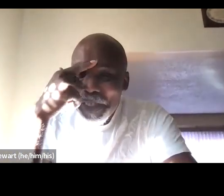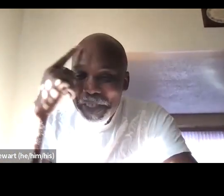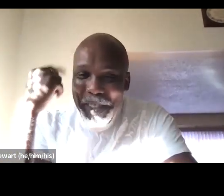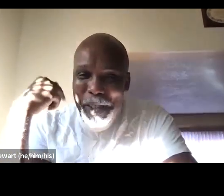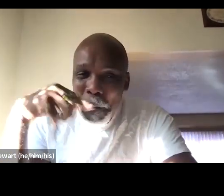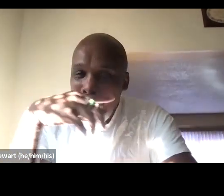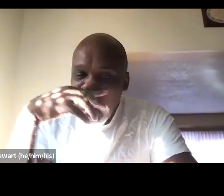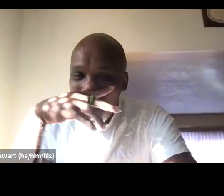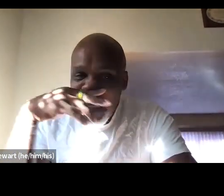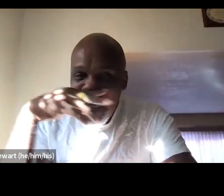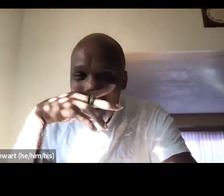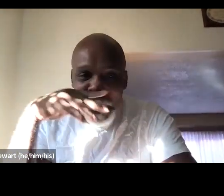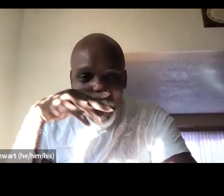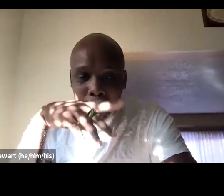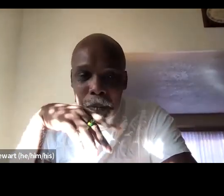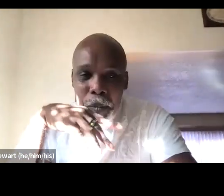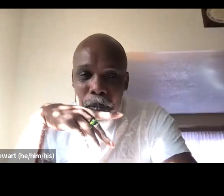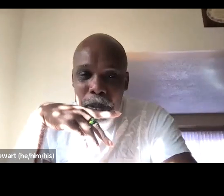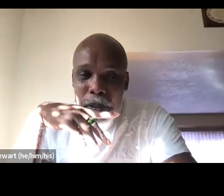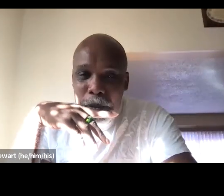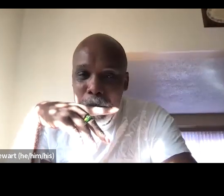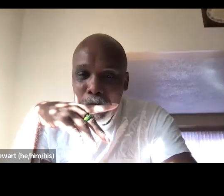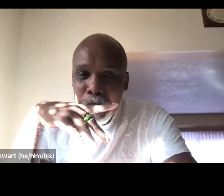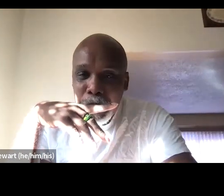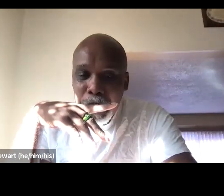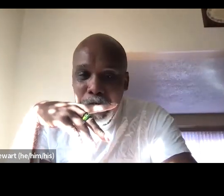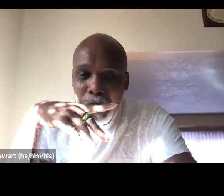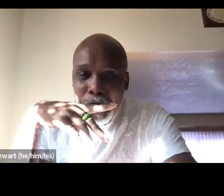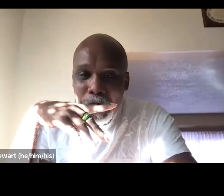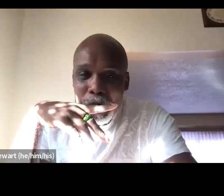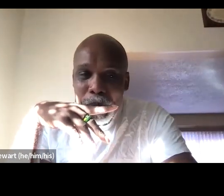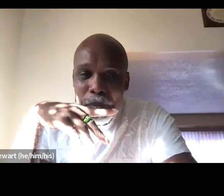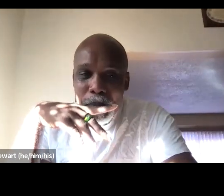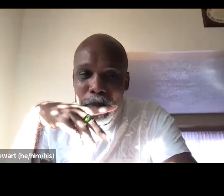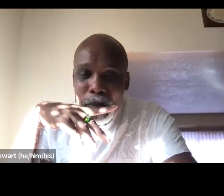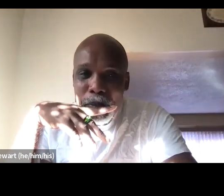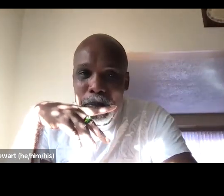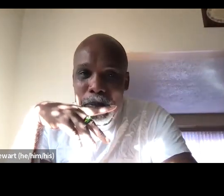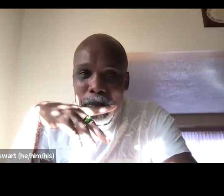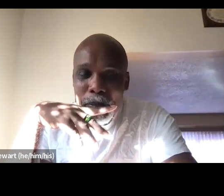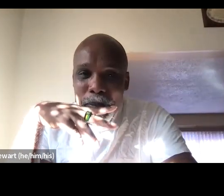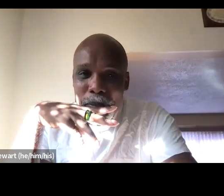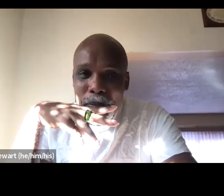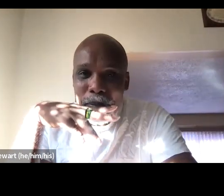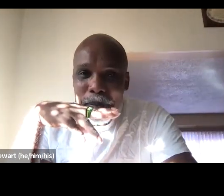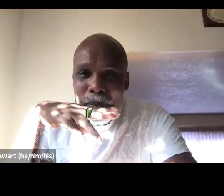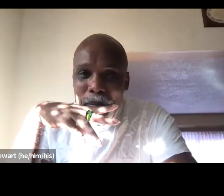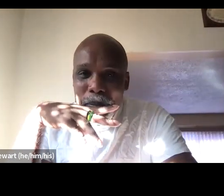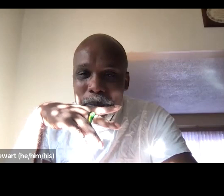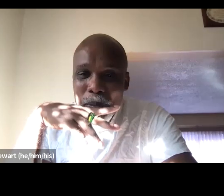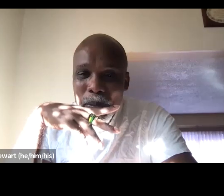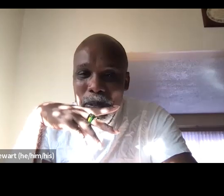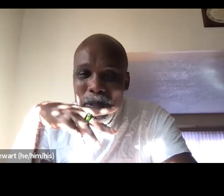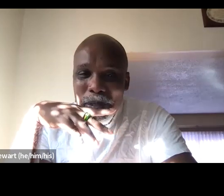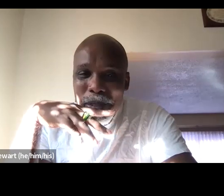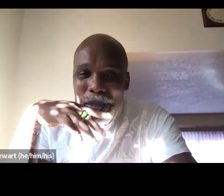room. But if someone doesn't accept the breakout room join, Oh, I see, then I they see.